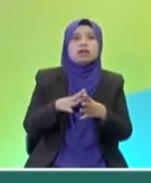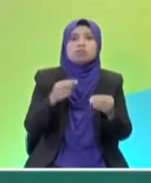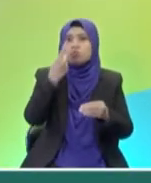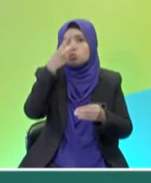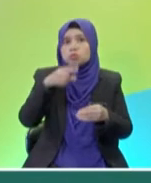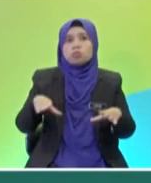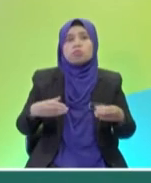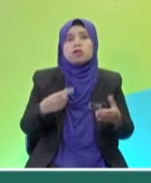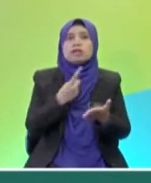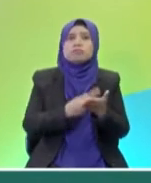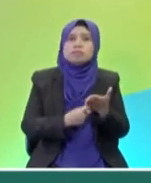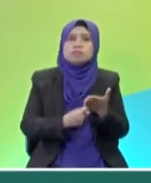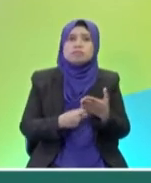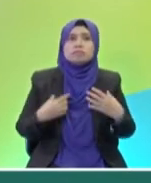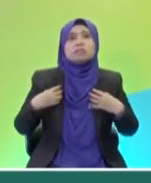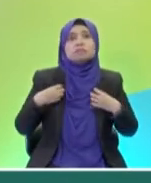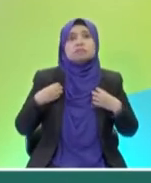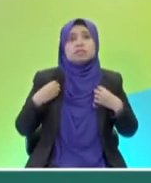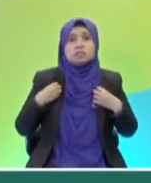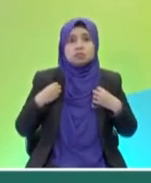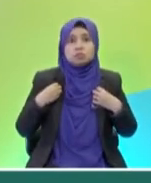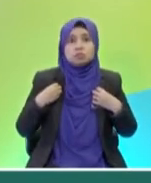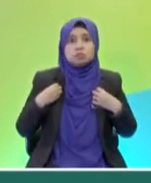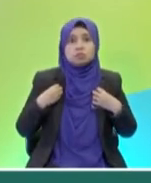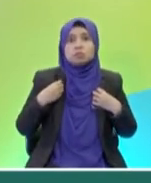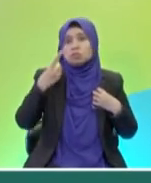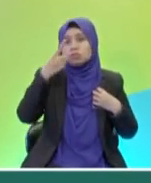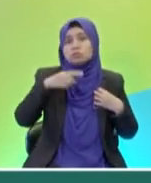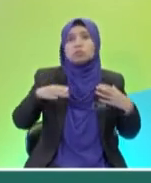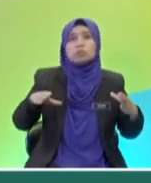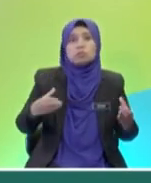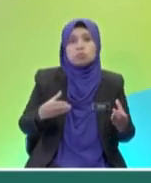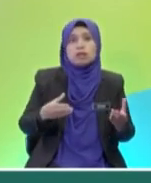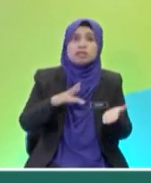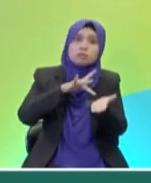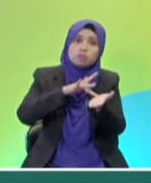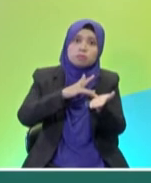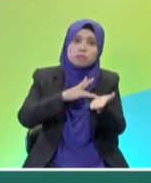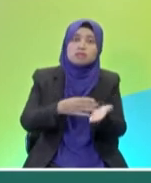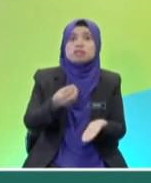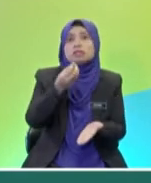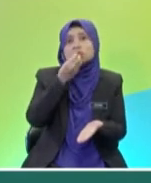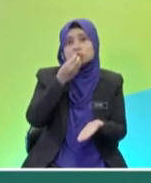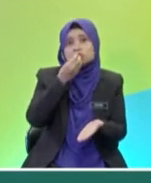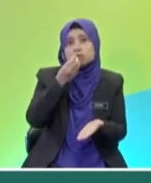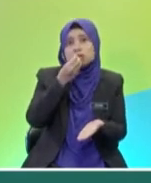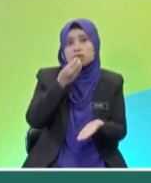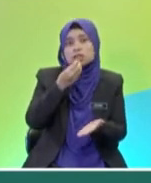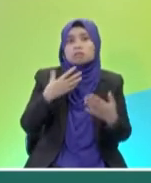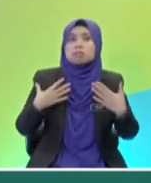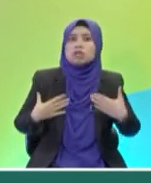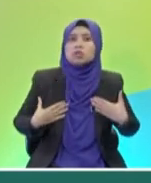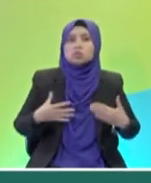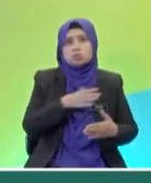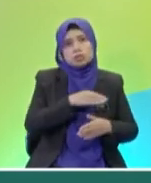harvest different types of animals and plants to make medicine food, ornaments, and clothes. Okay,